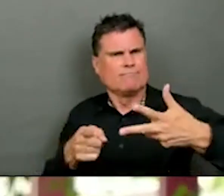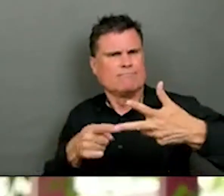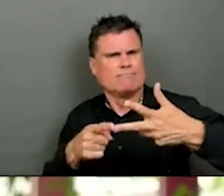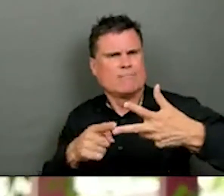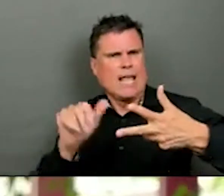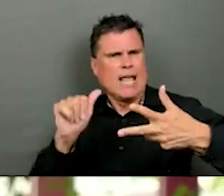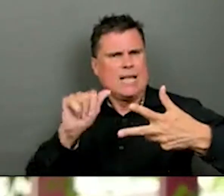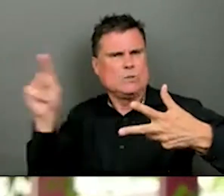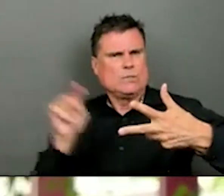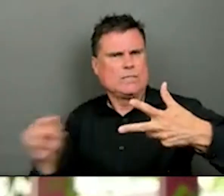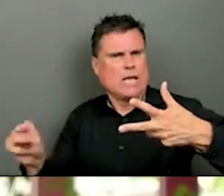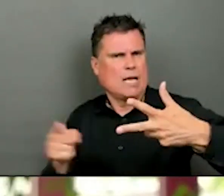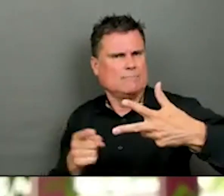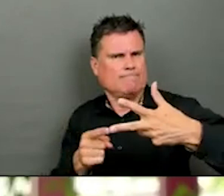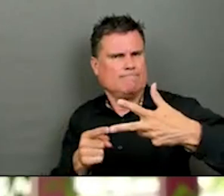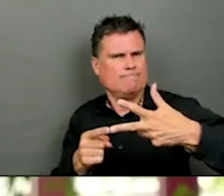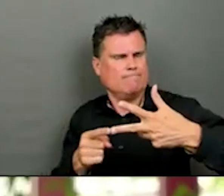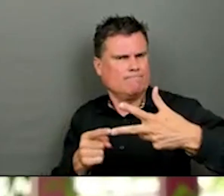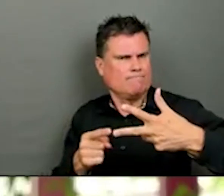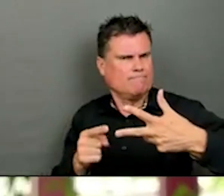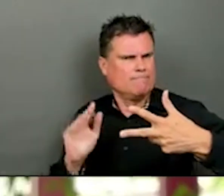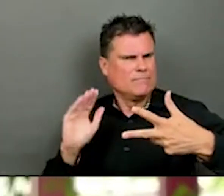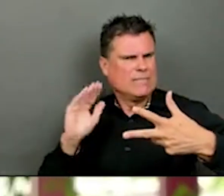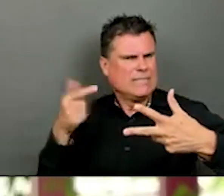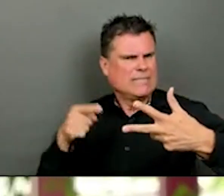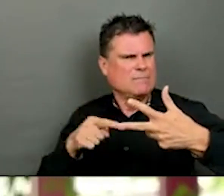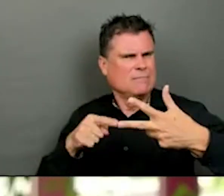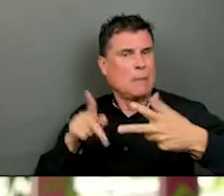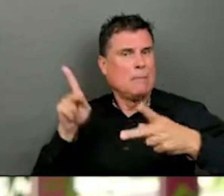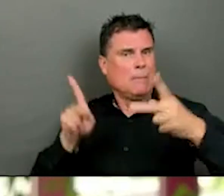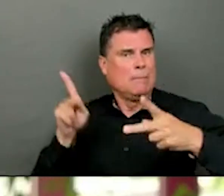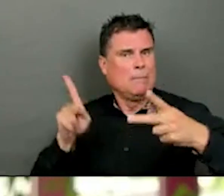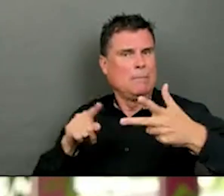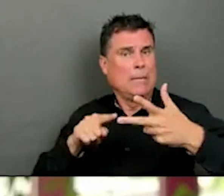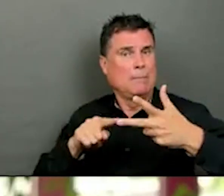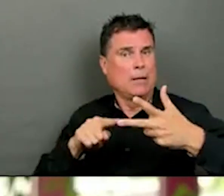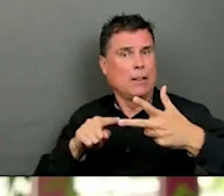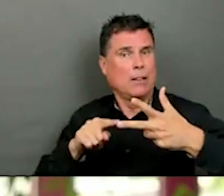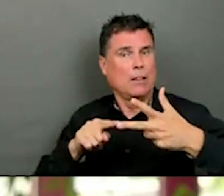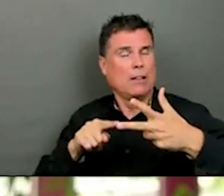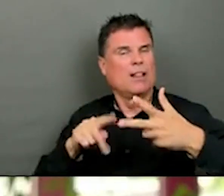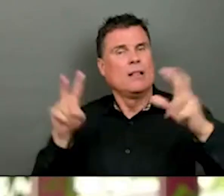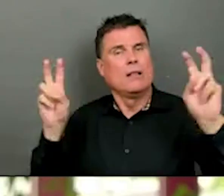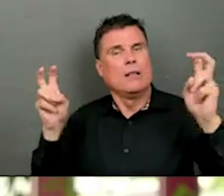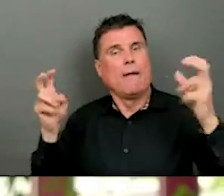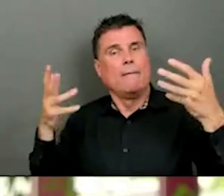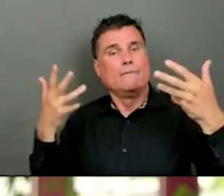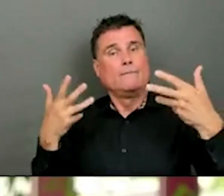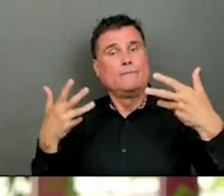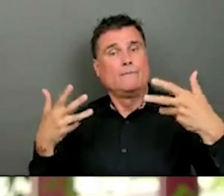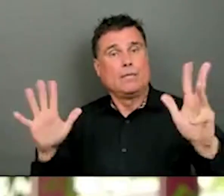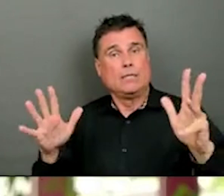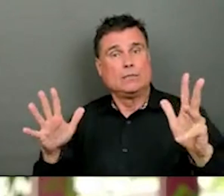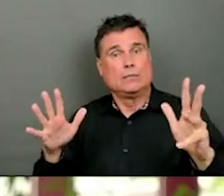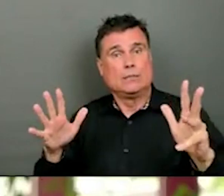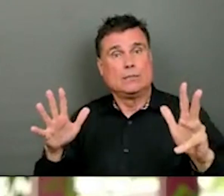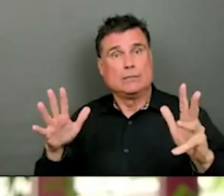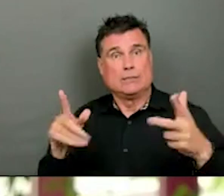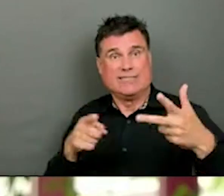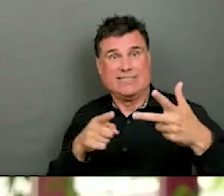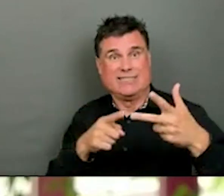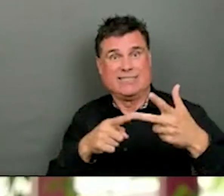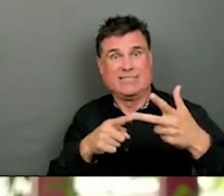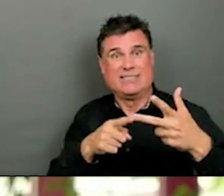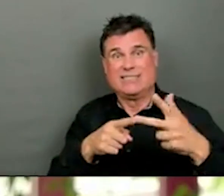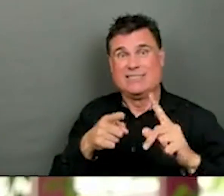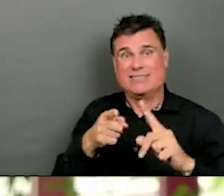a substantial drop-off in the number of people who have received the vaccine since the NACI guidance was put out. Can you